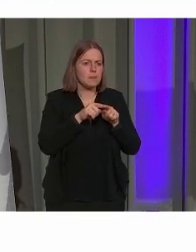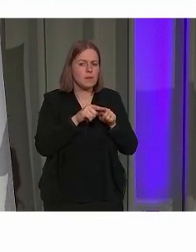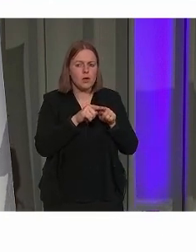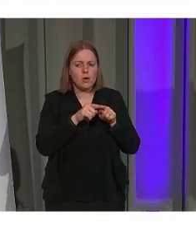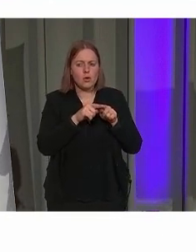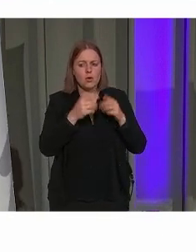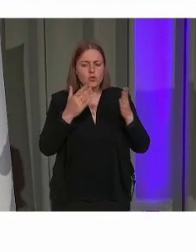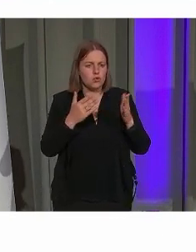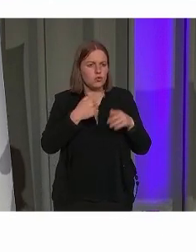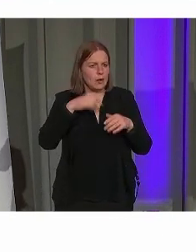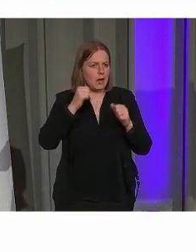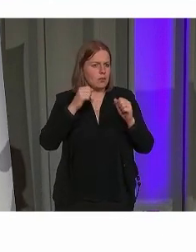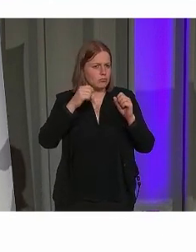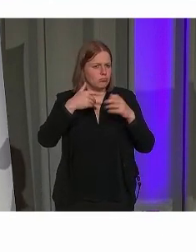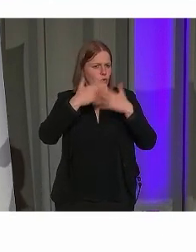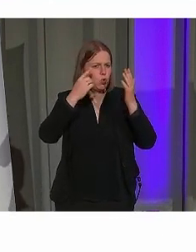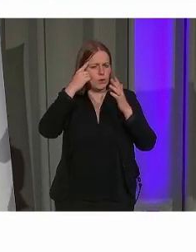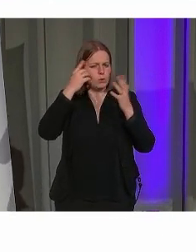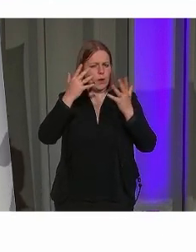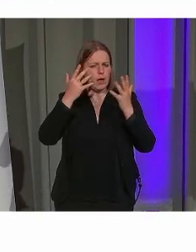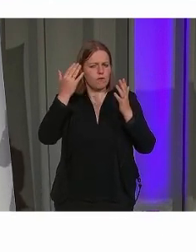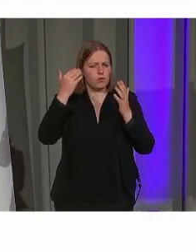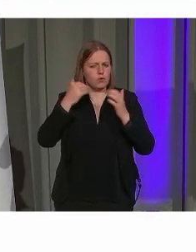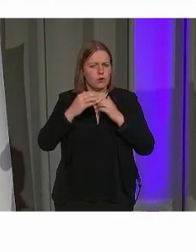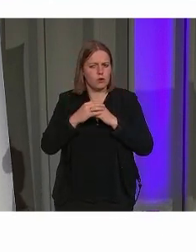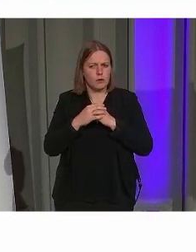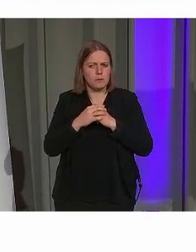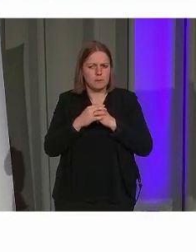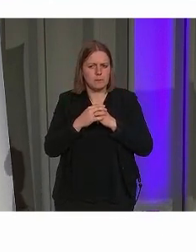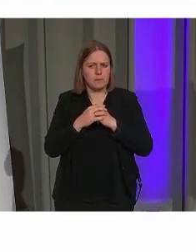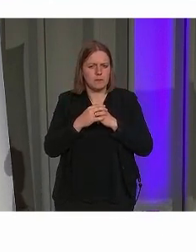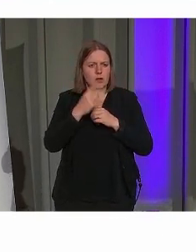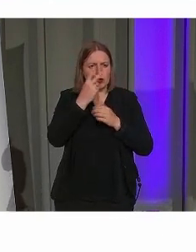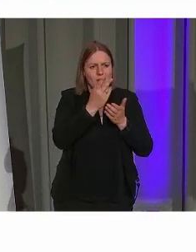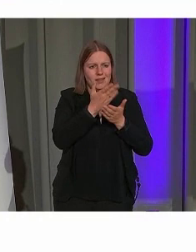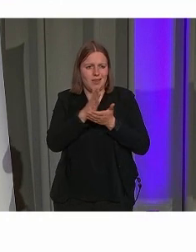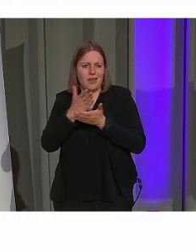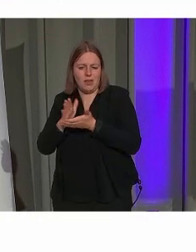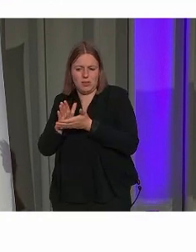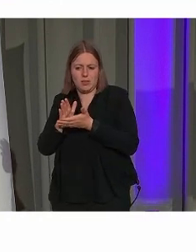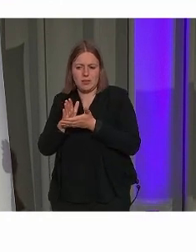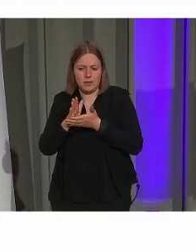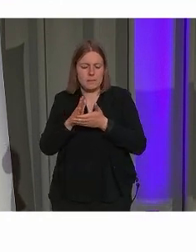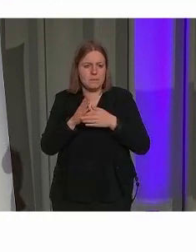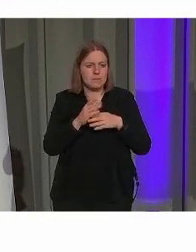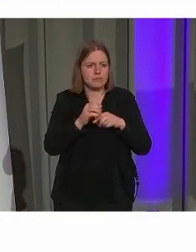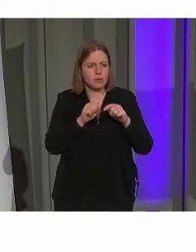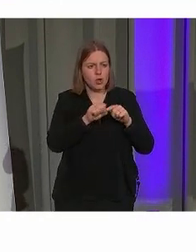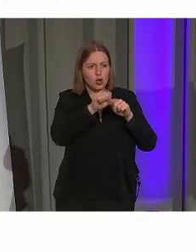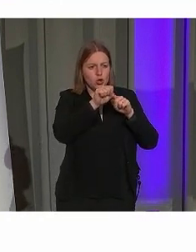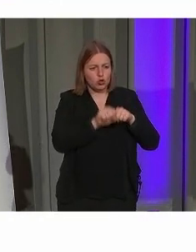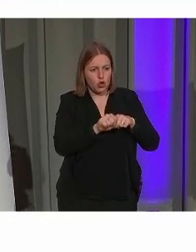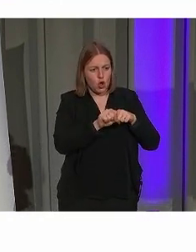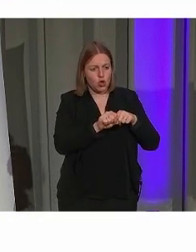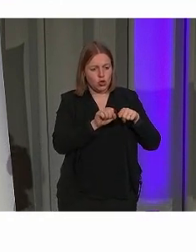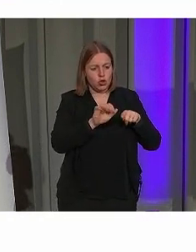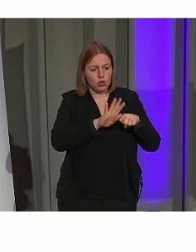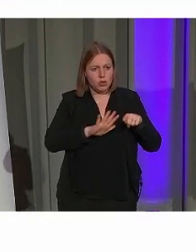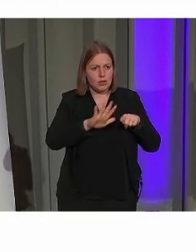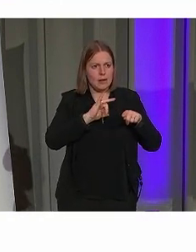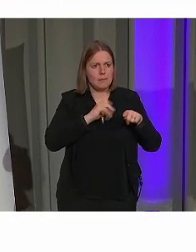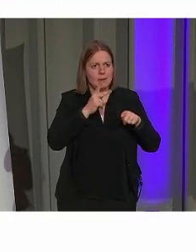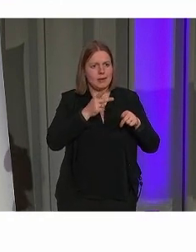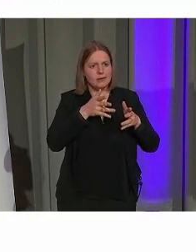2 areas. In the southern area, the industrial district with